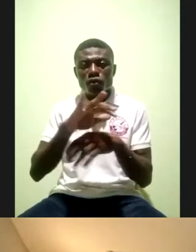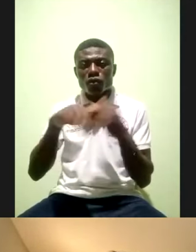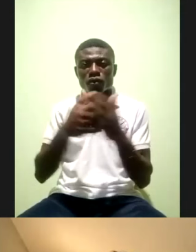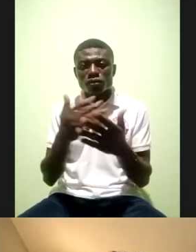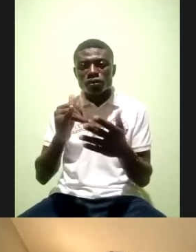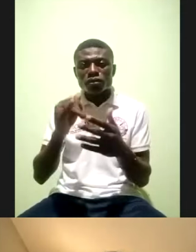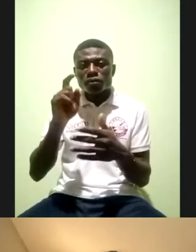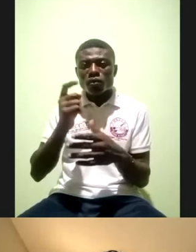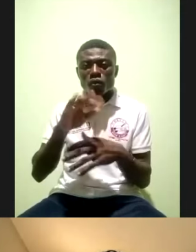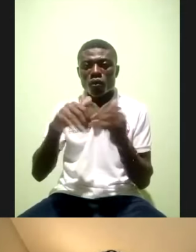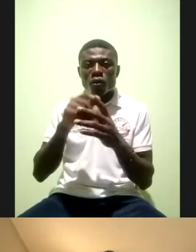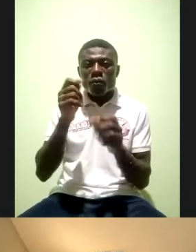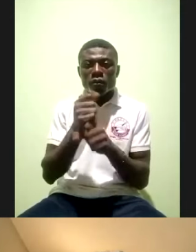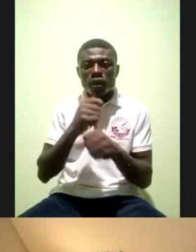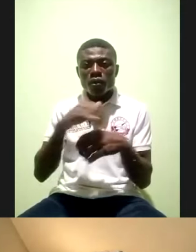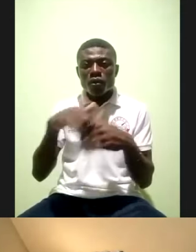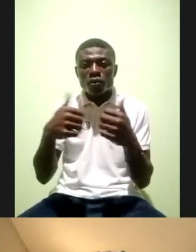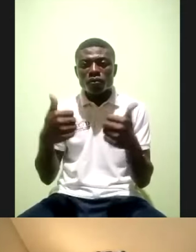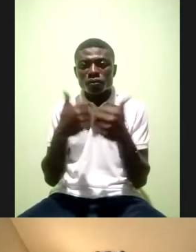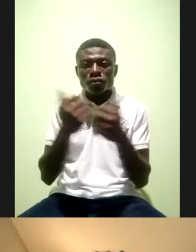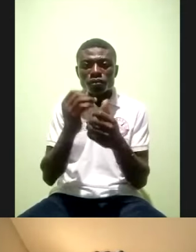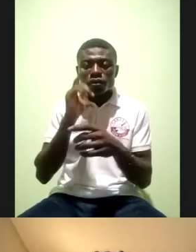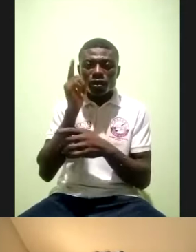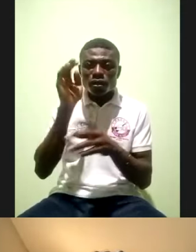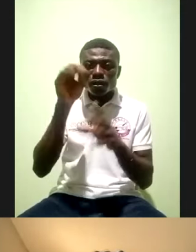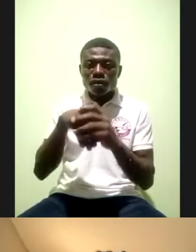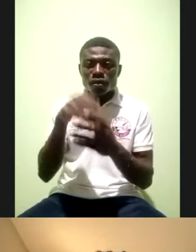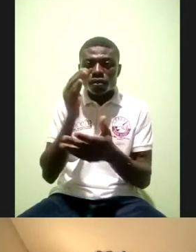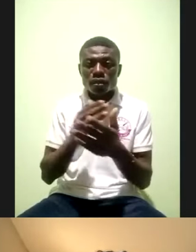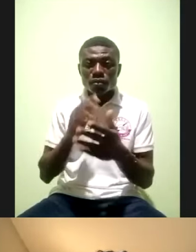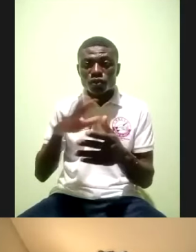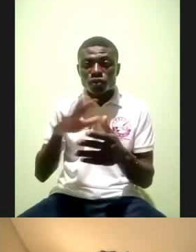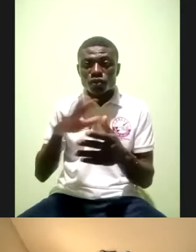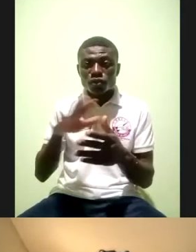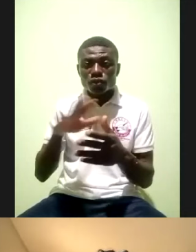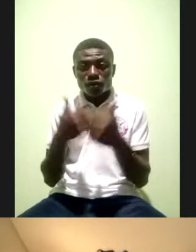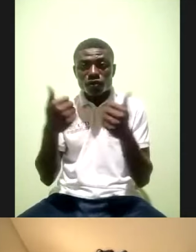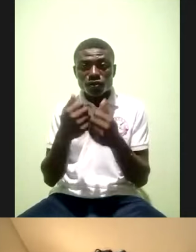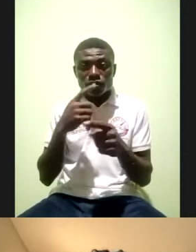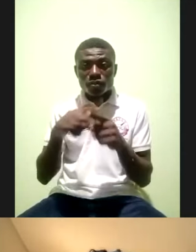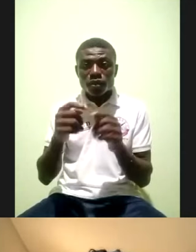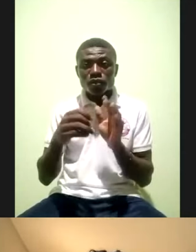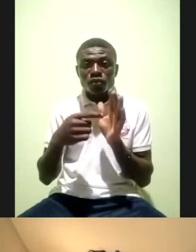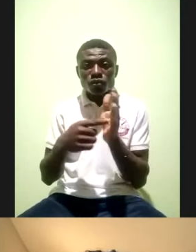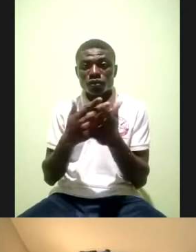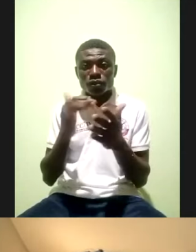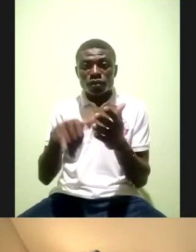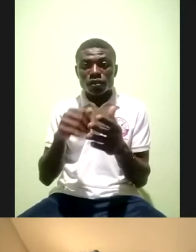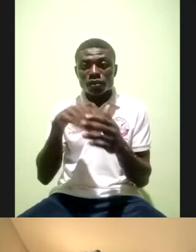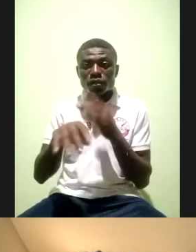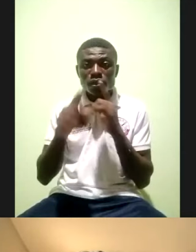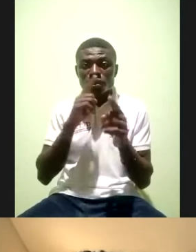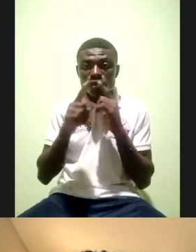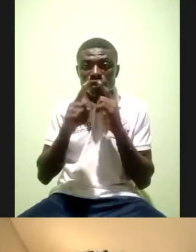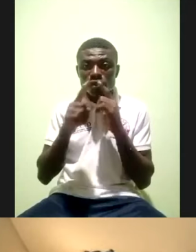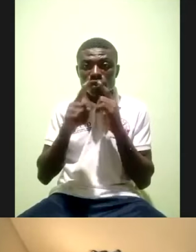may cause challenges later on. And some children have challenges, their developmental milestones in speaking and talking